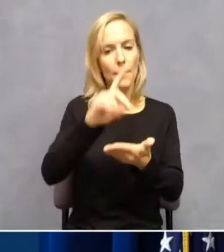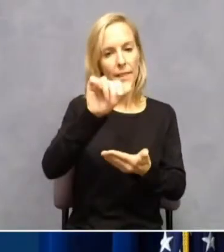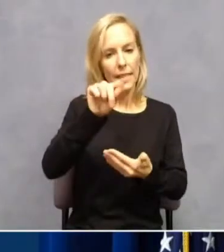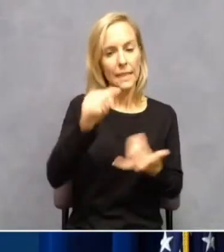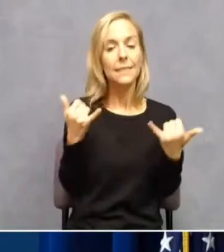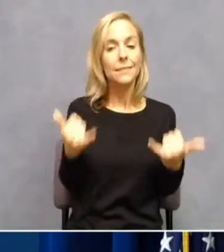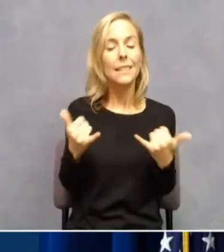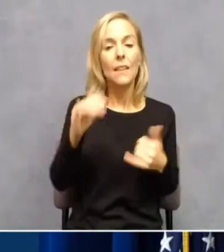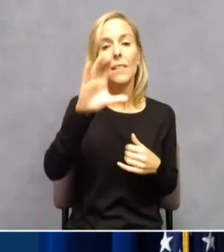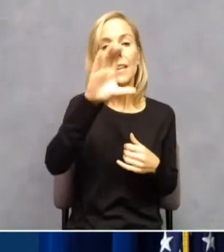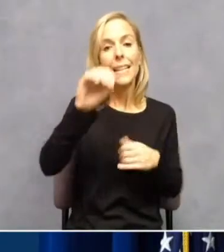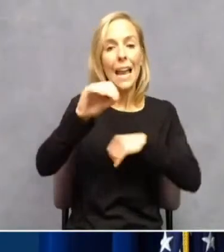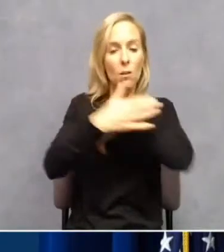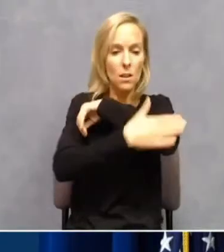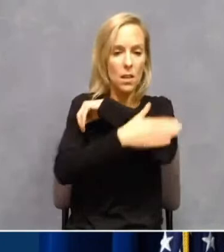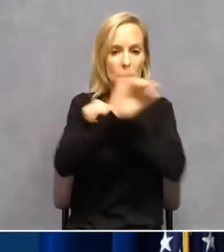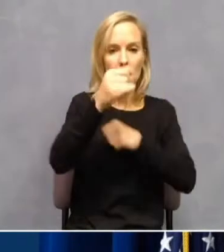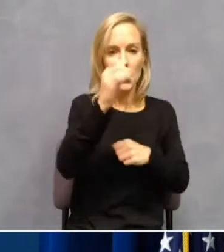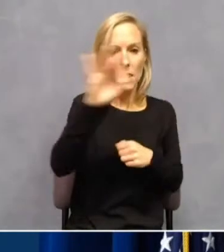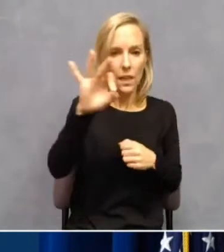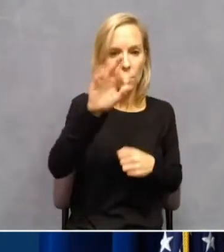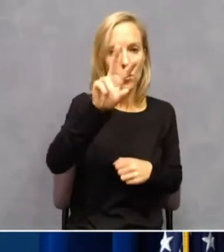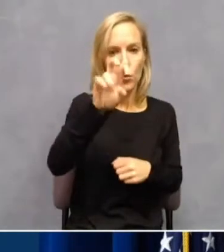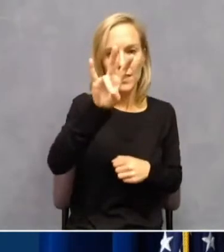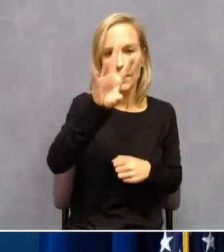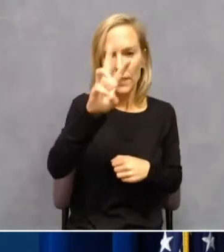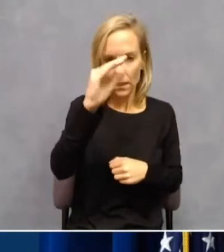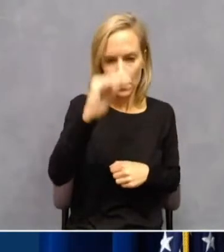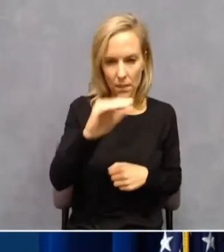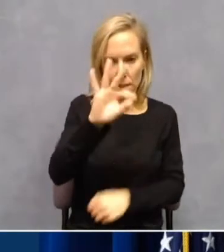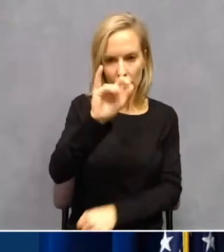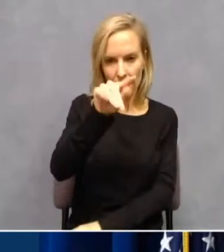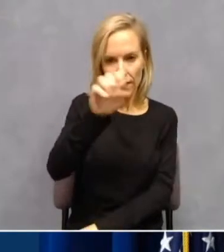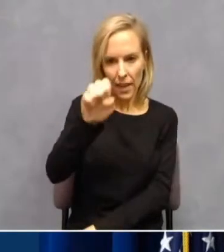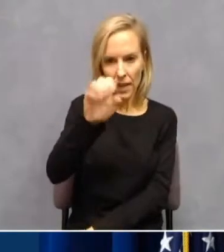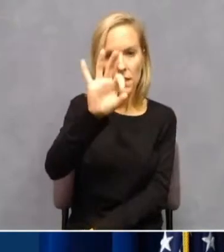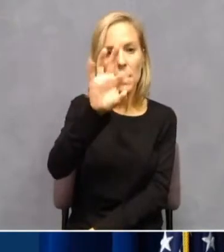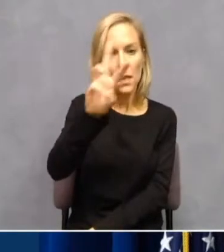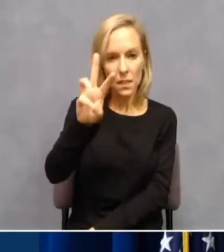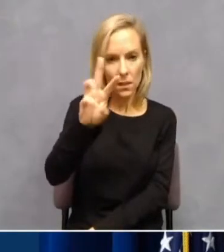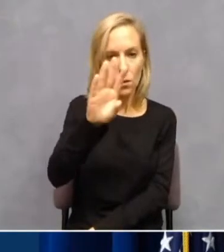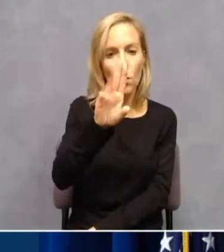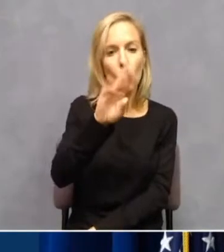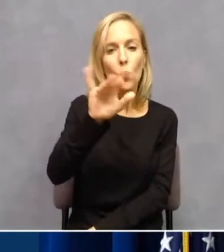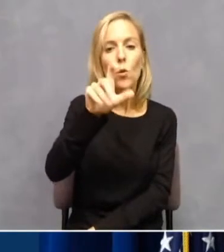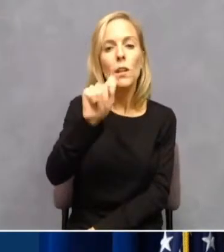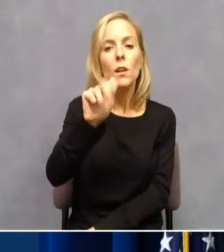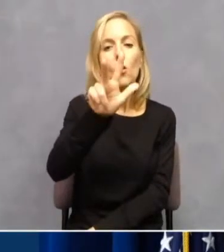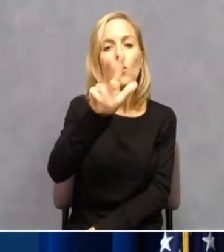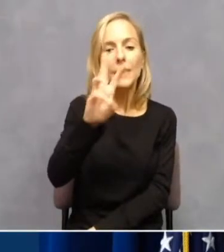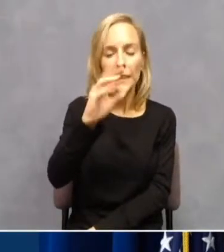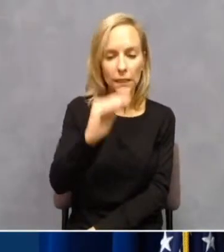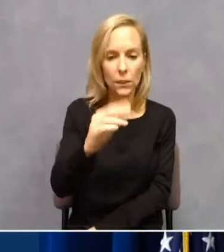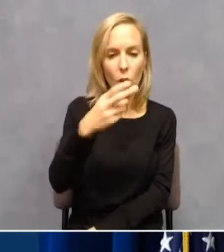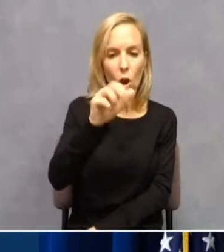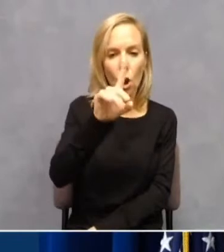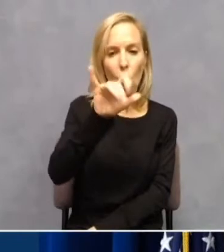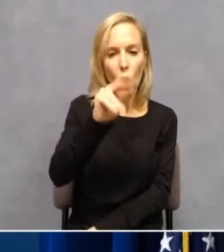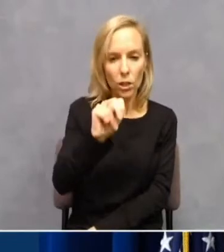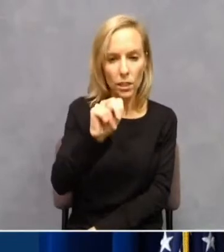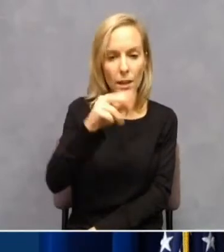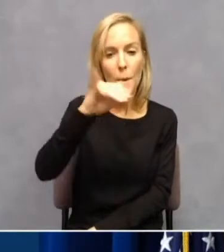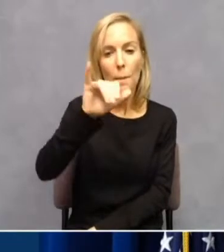county: Jefferson 276, Fayette 96, Bullitt 36, Hardin and Pike